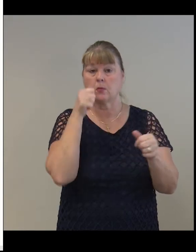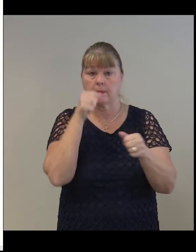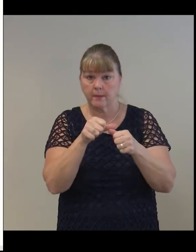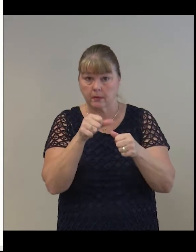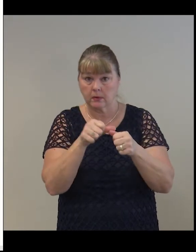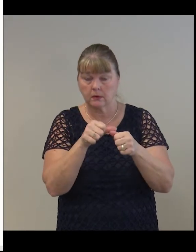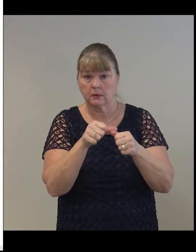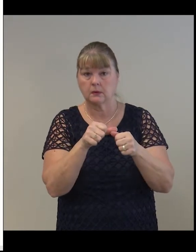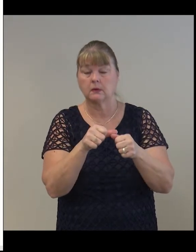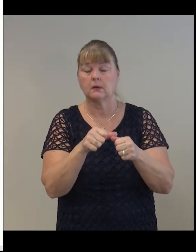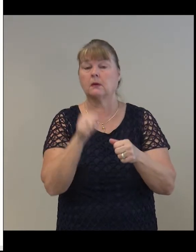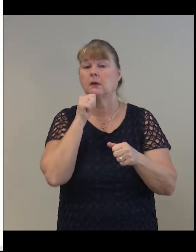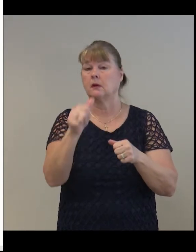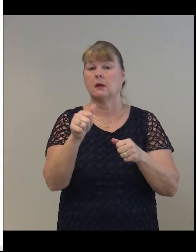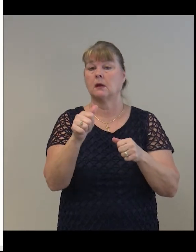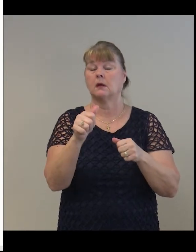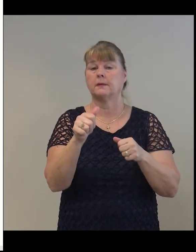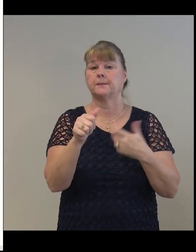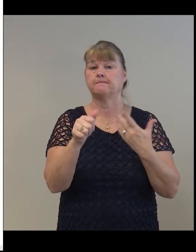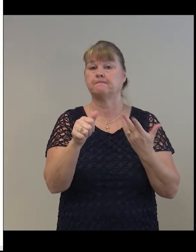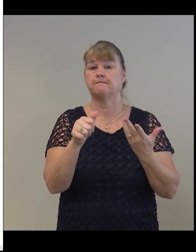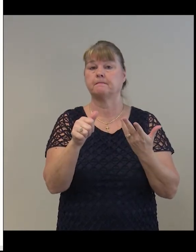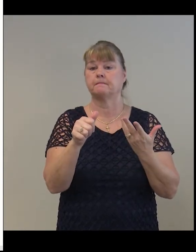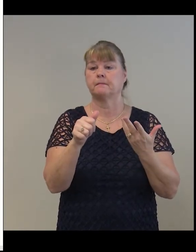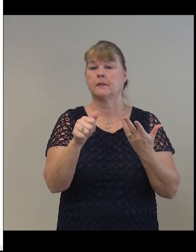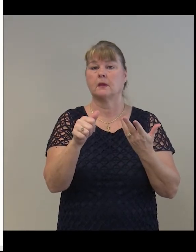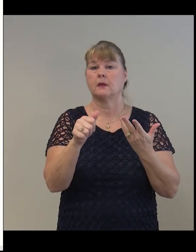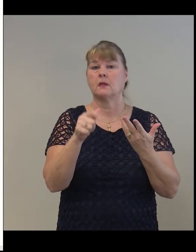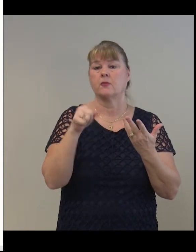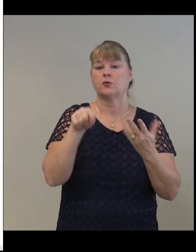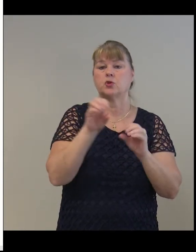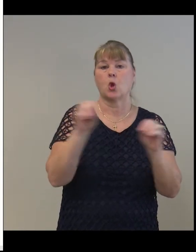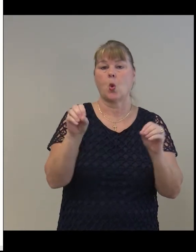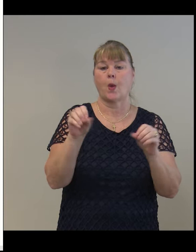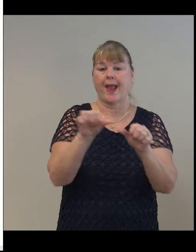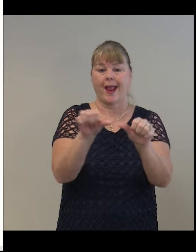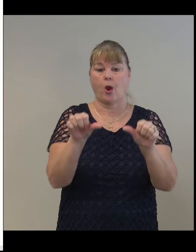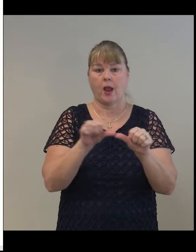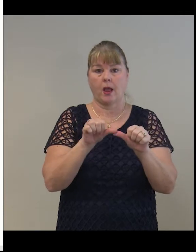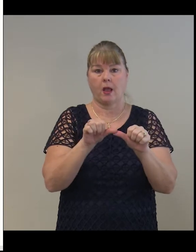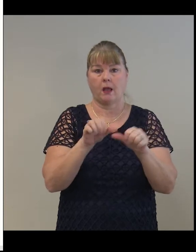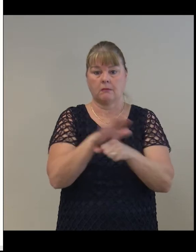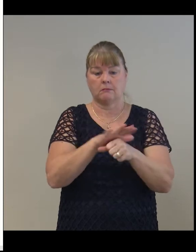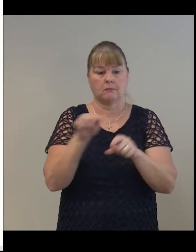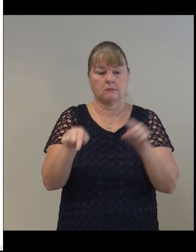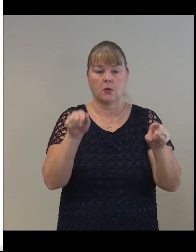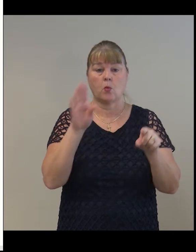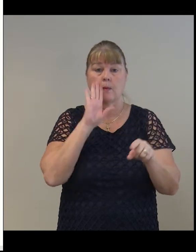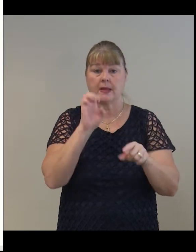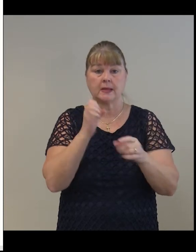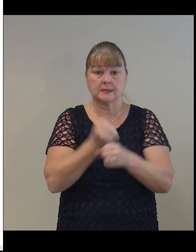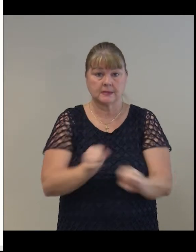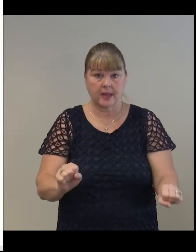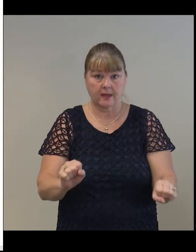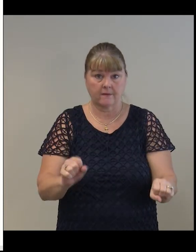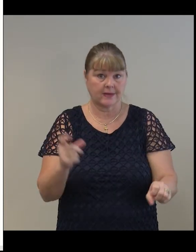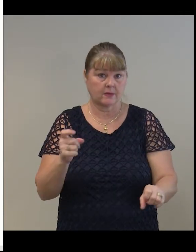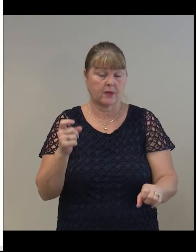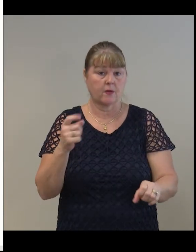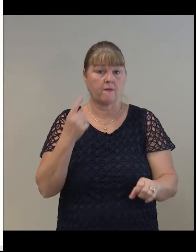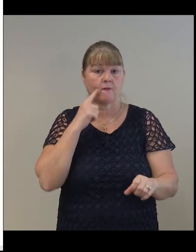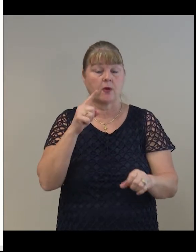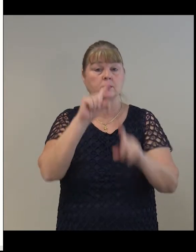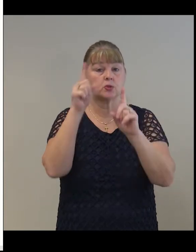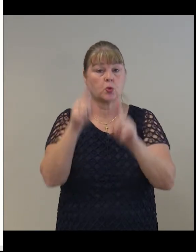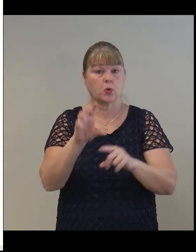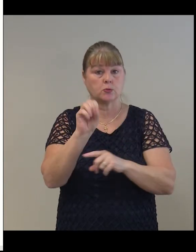there's no location in Chatham County that's going to be safe necessarily from storm surge. But this is only a Category 4.